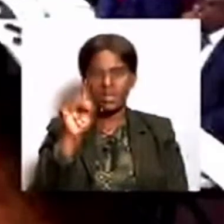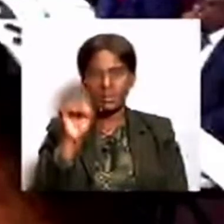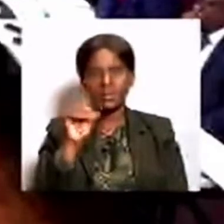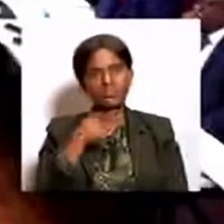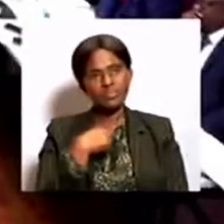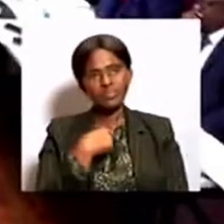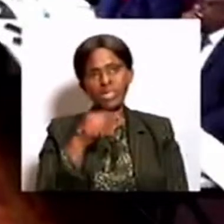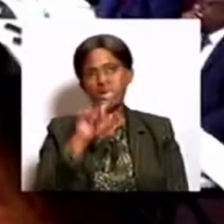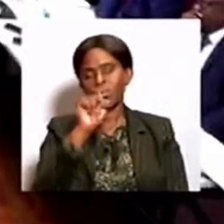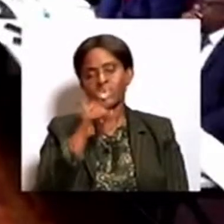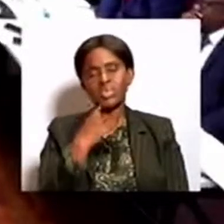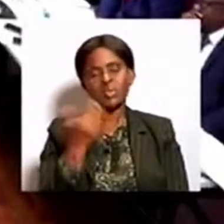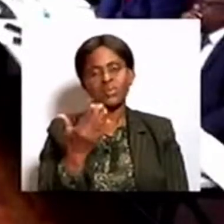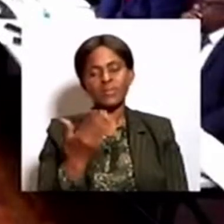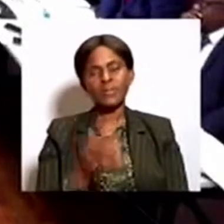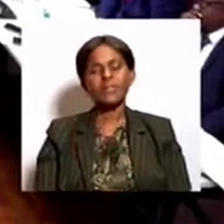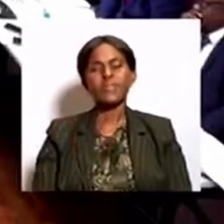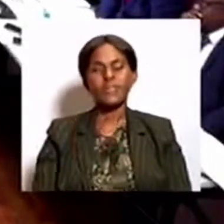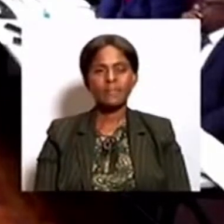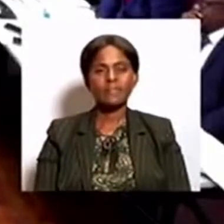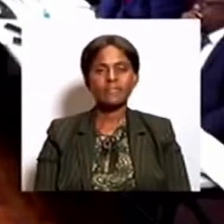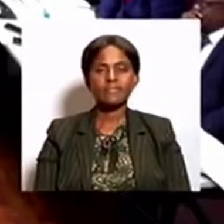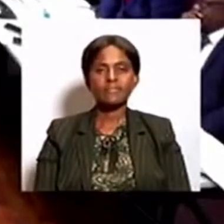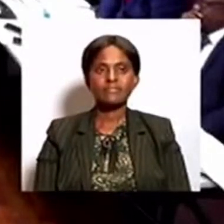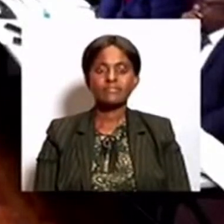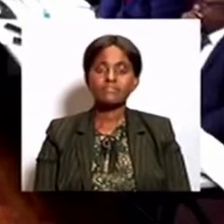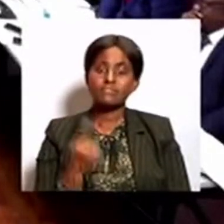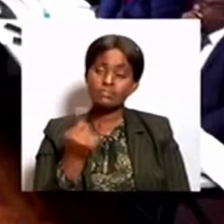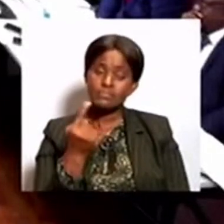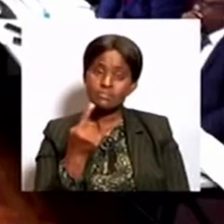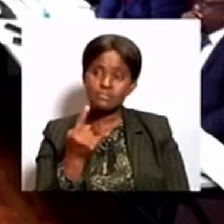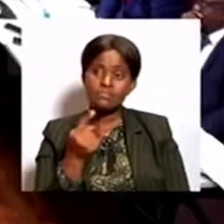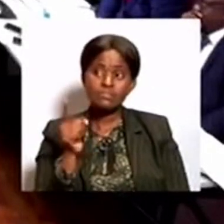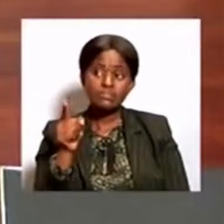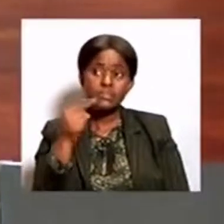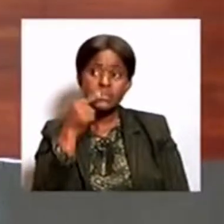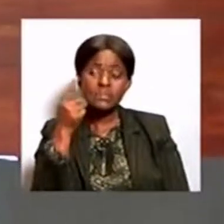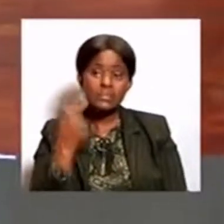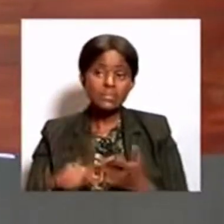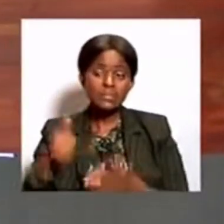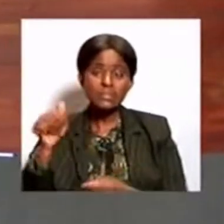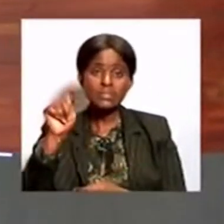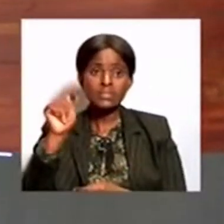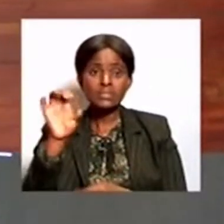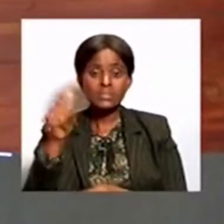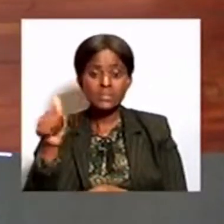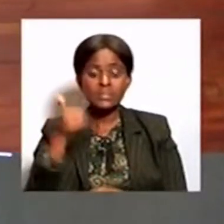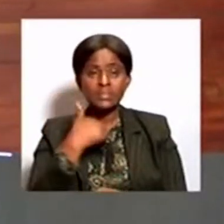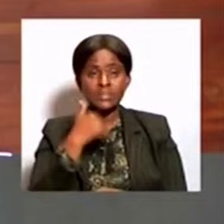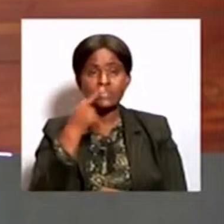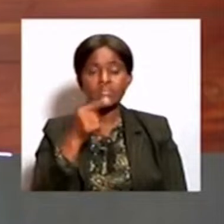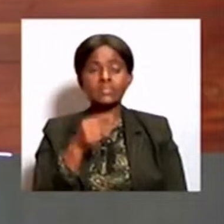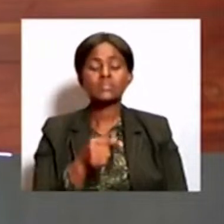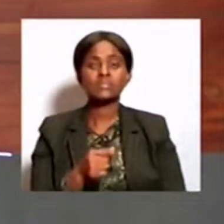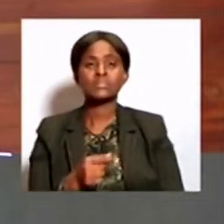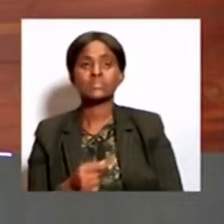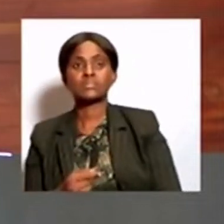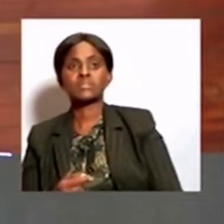question, but just to augment what the TC had said at some point.